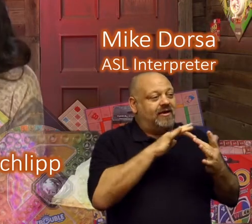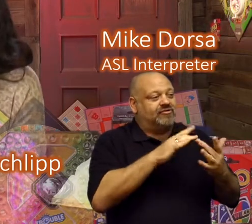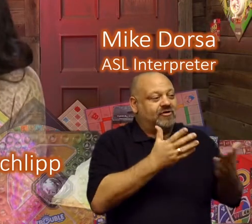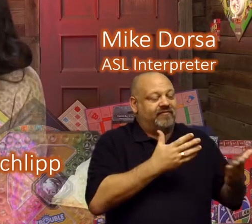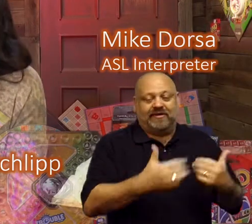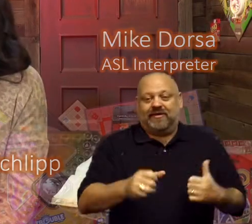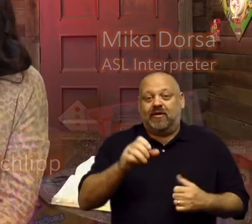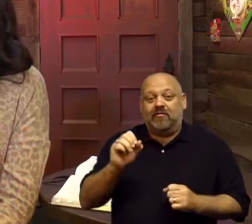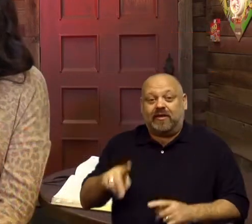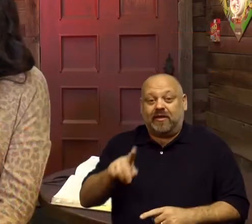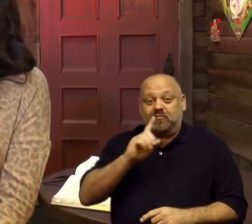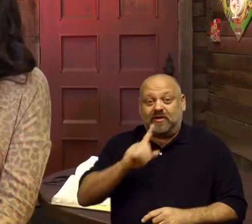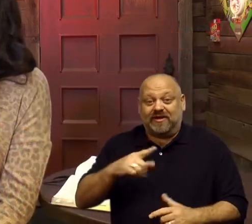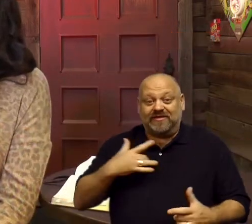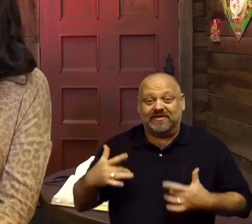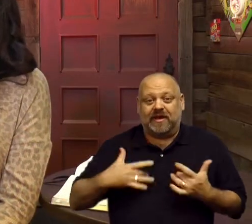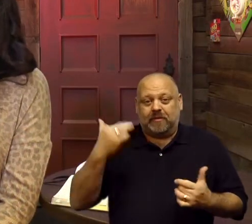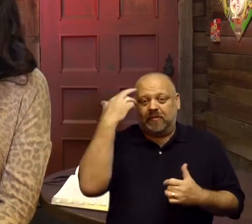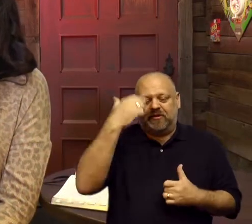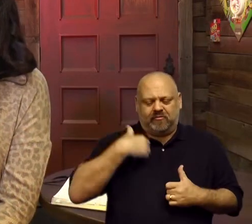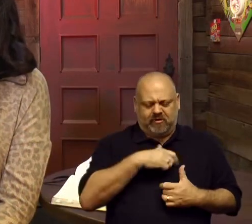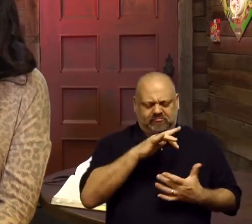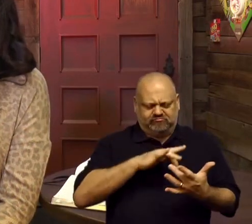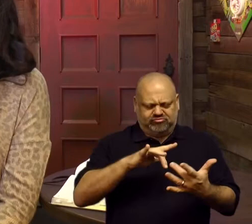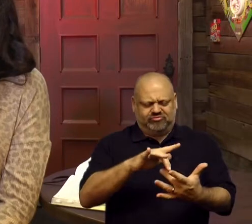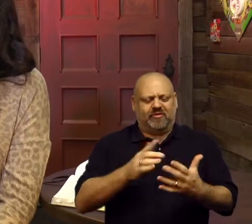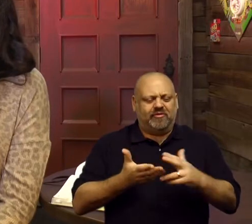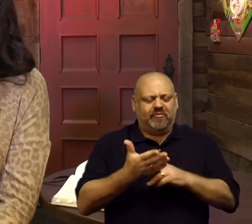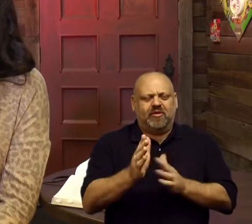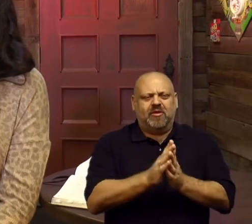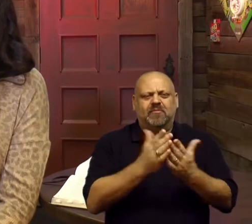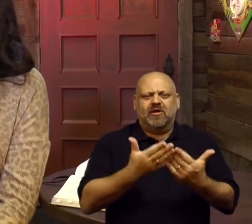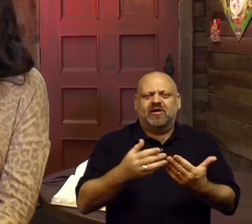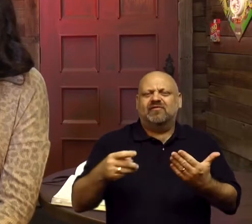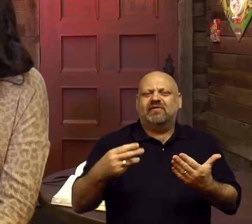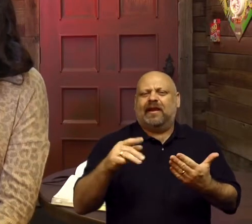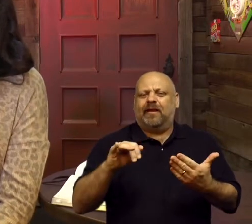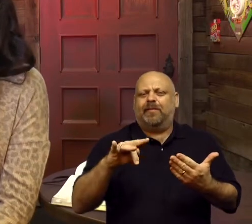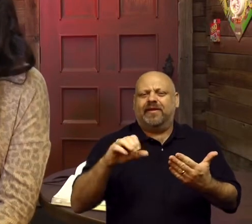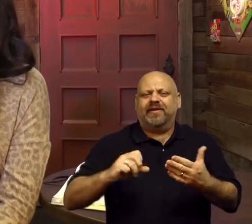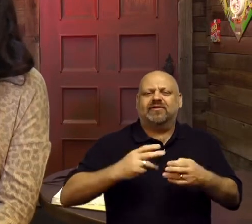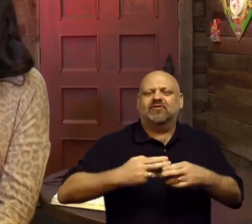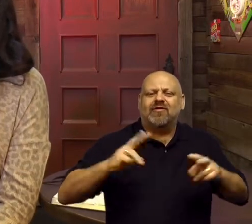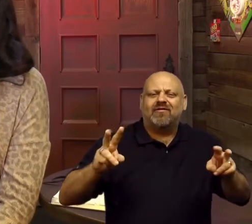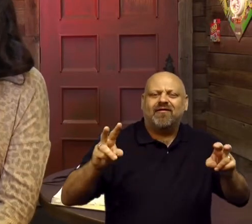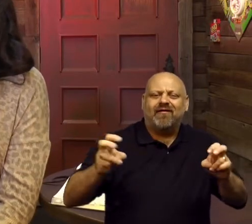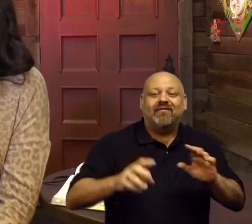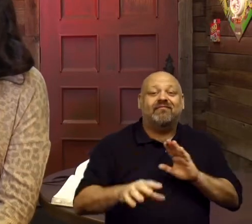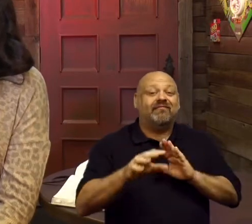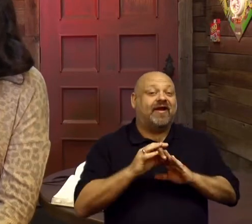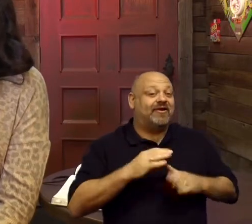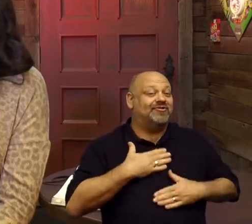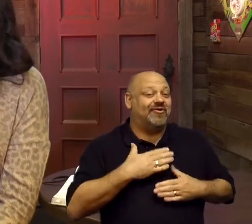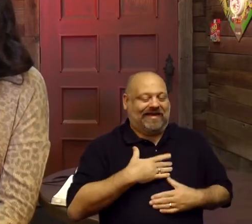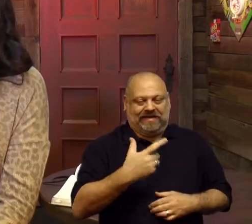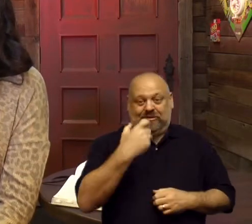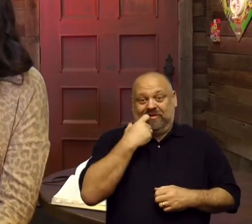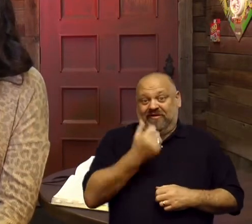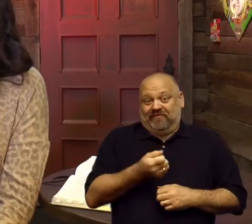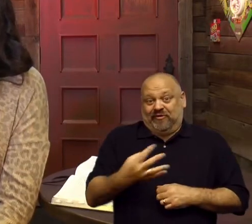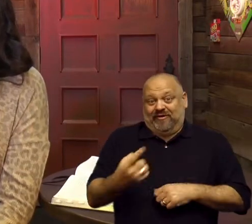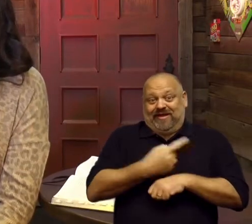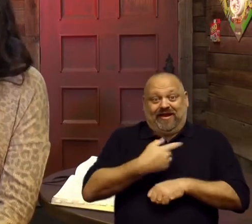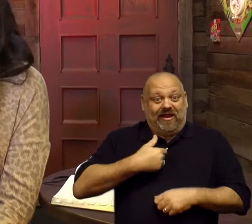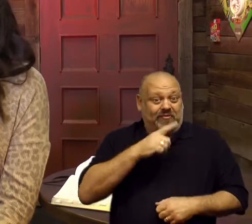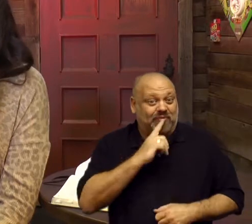I'm really excited because we are taking a journey through the book of Philippians called Finding Joy. Mm-hmm. And in the last few days, I've really